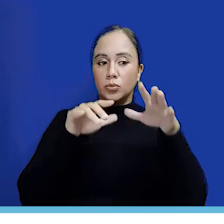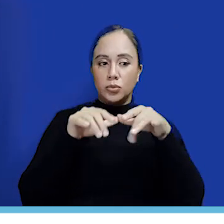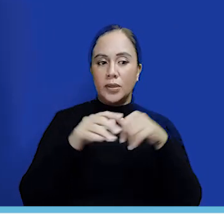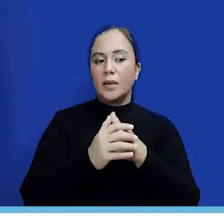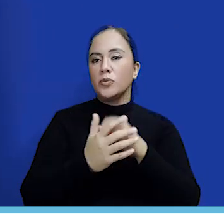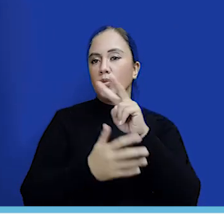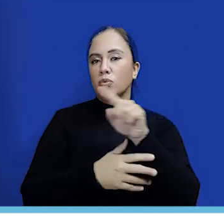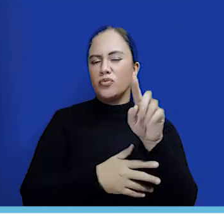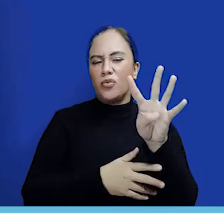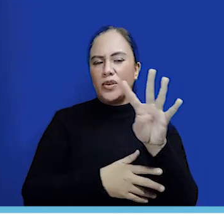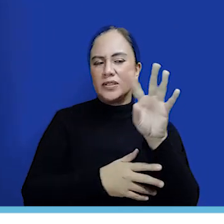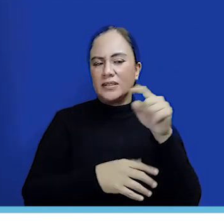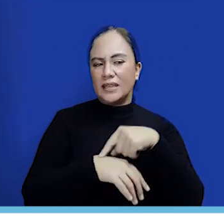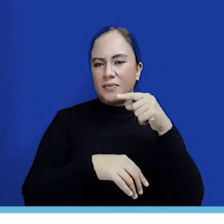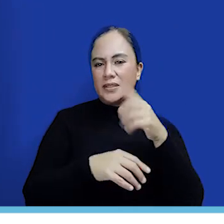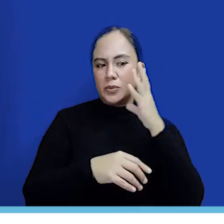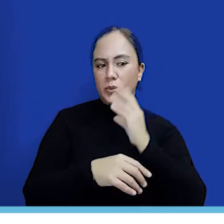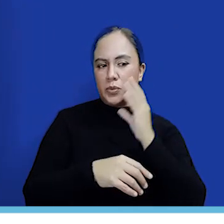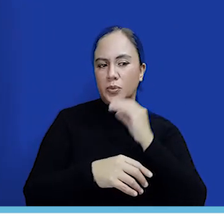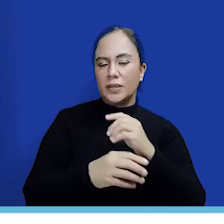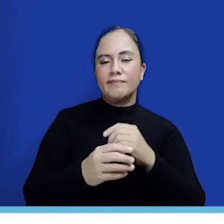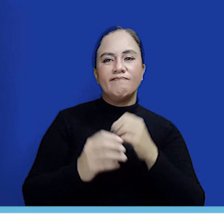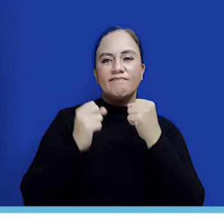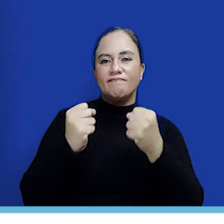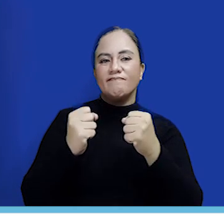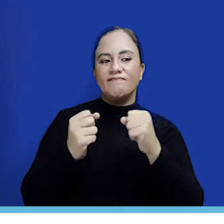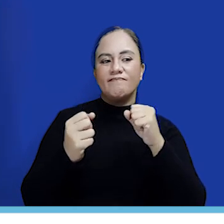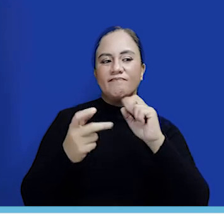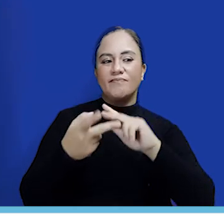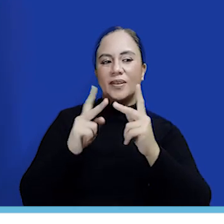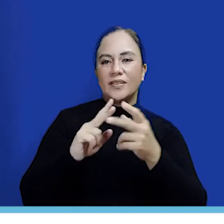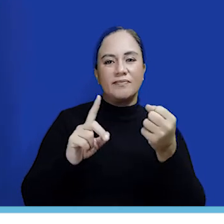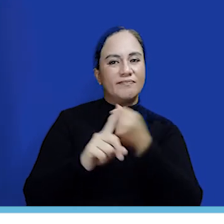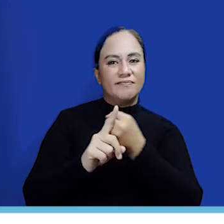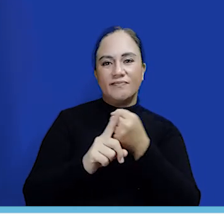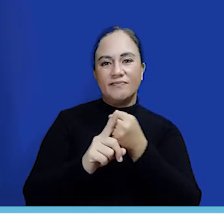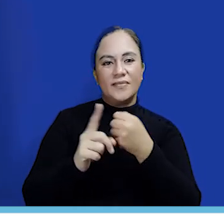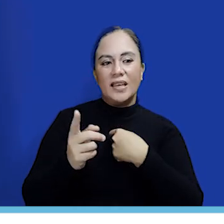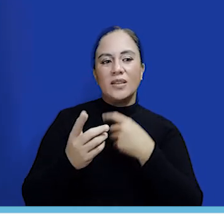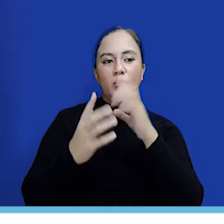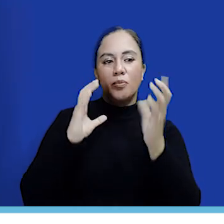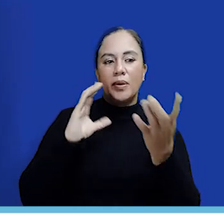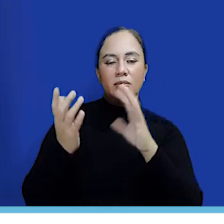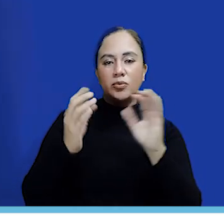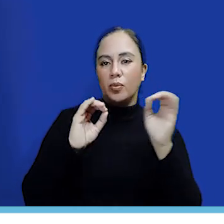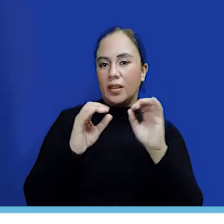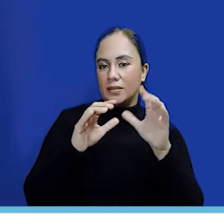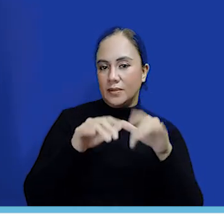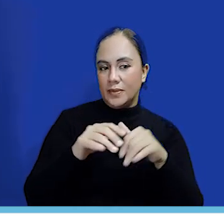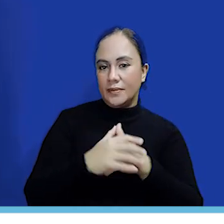Women with disabilities are 2 to 4 times to experience intimate partner violence compared to those